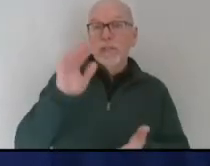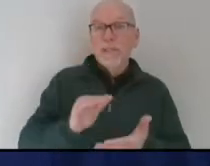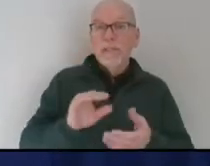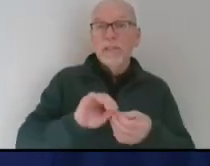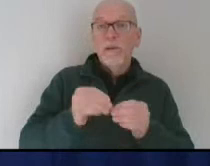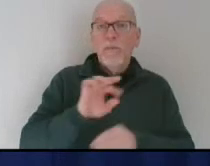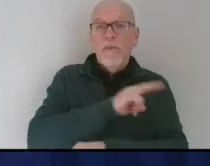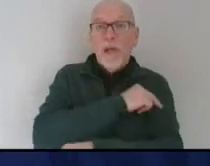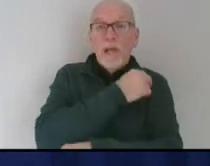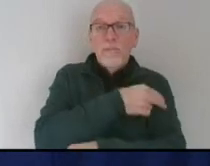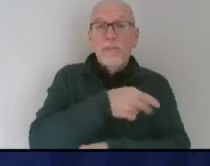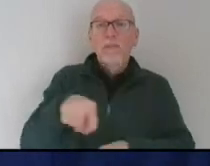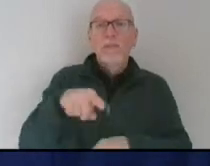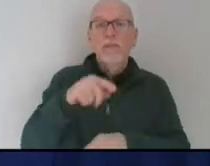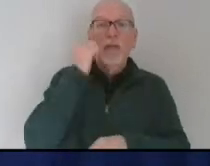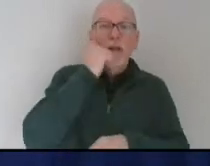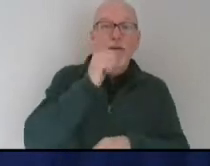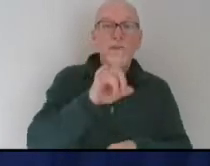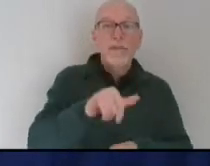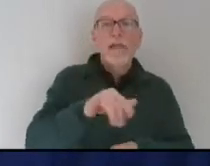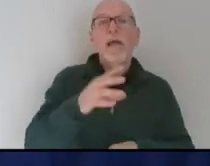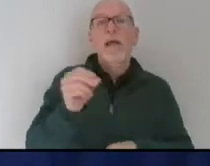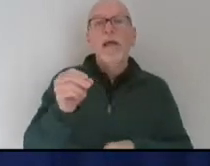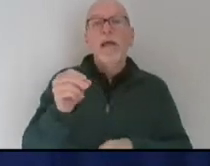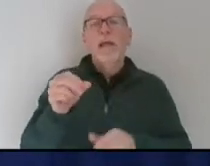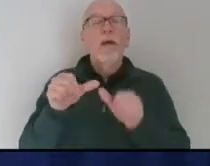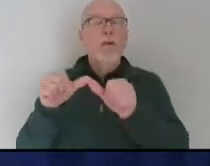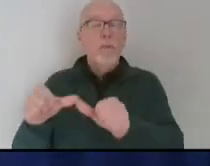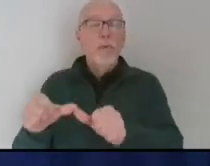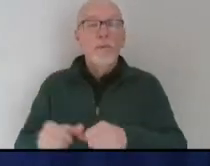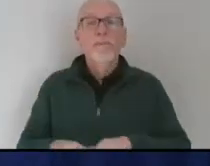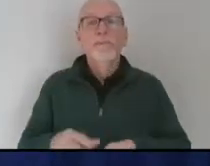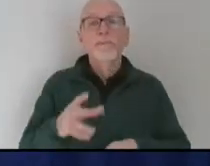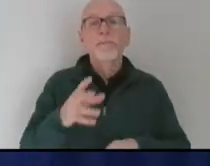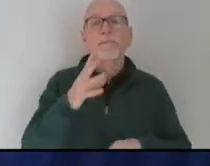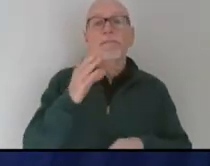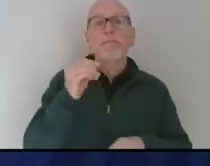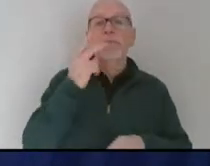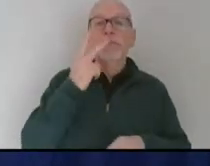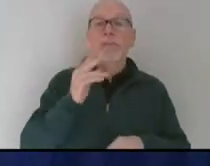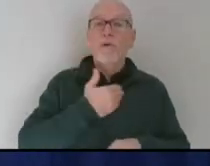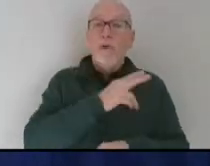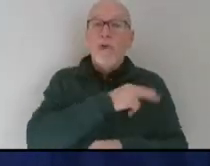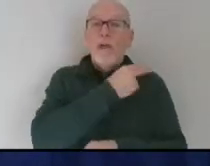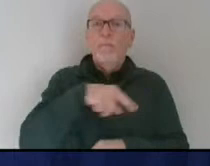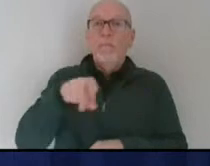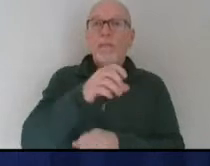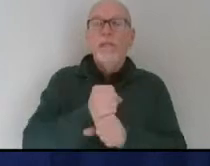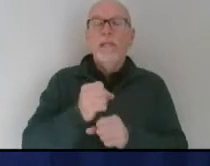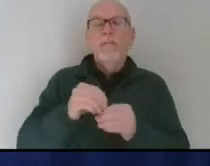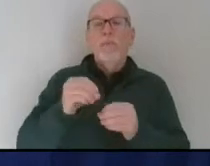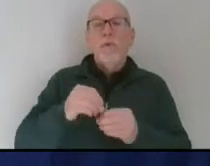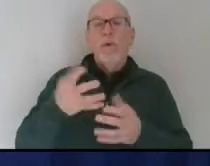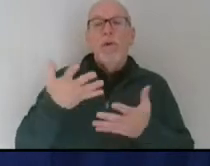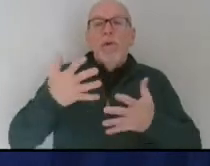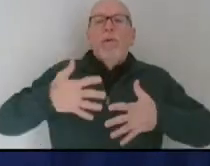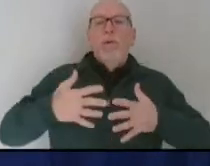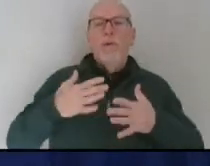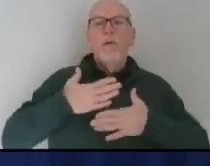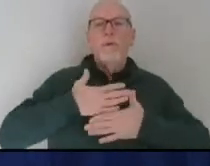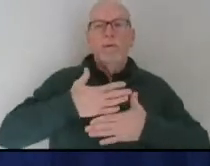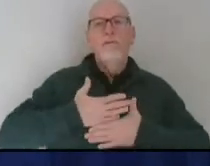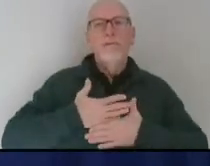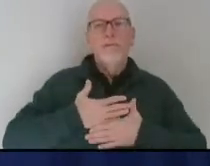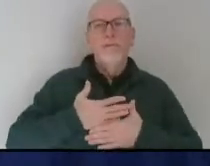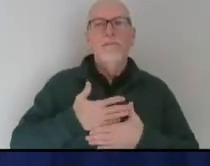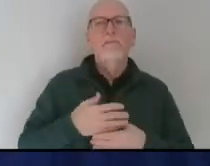hospitalizations, not only per day, but ongoing, and to see our hospitals get a little bit of a breather. Right now, more of our cases are